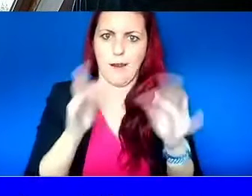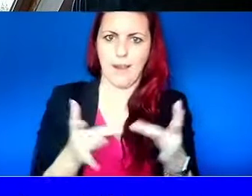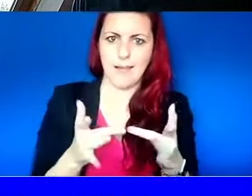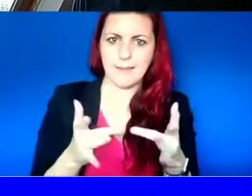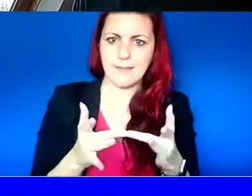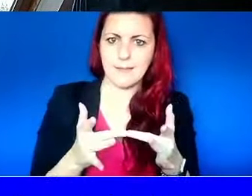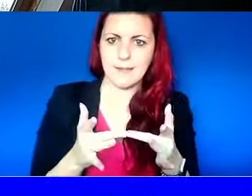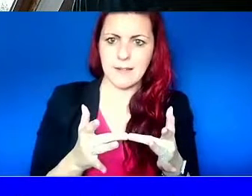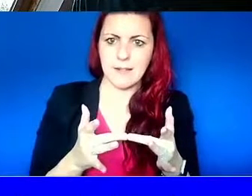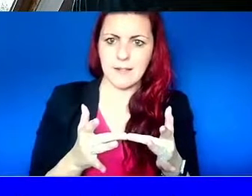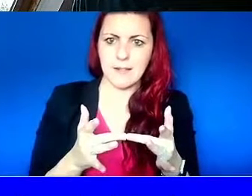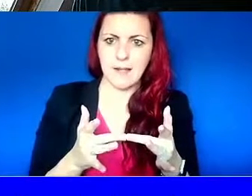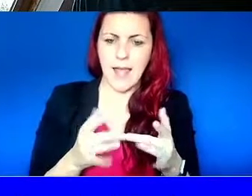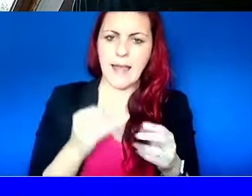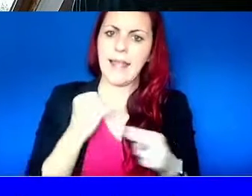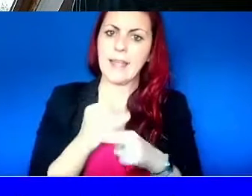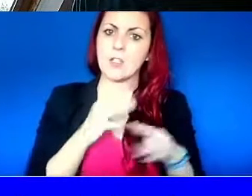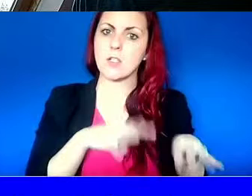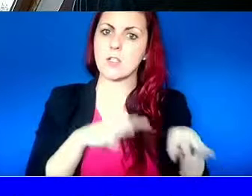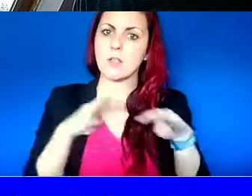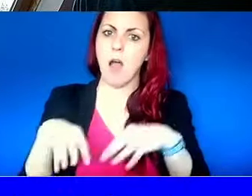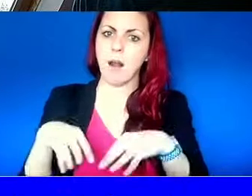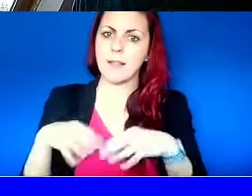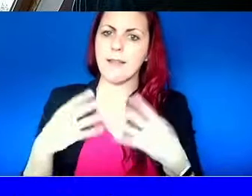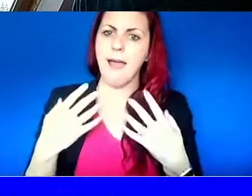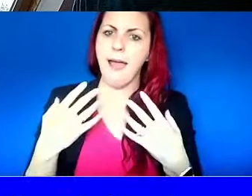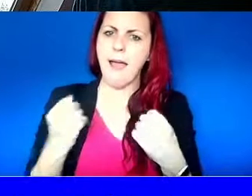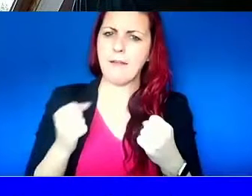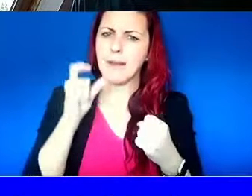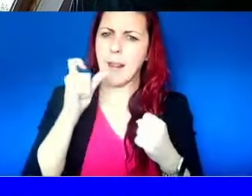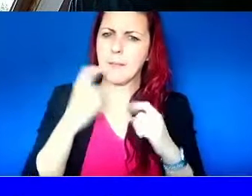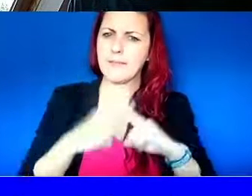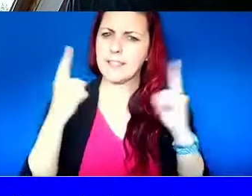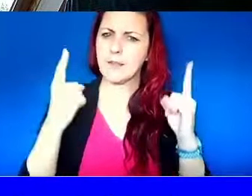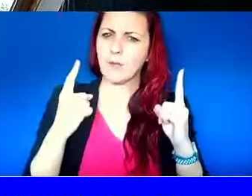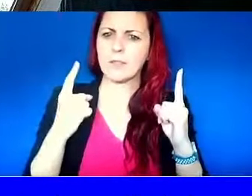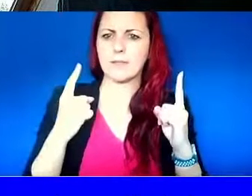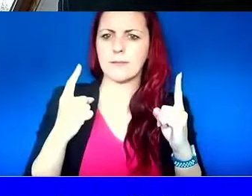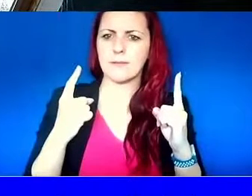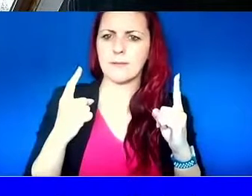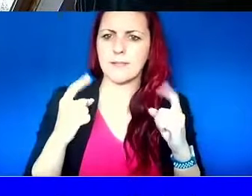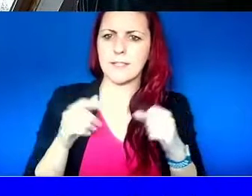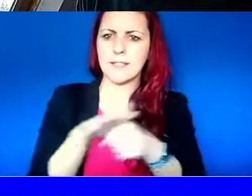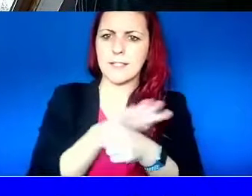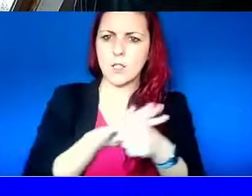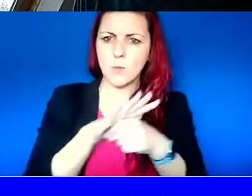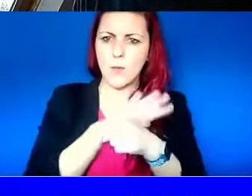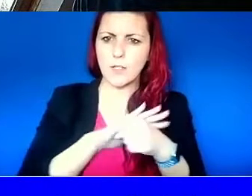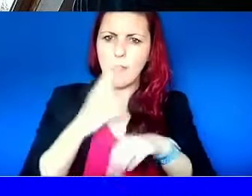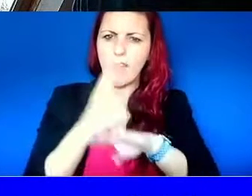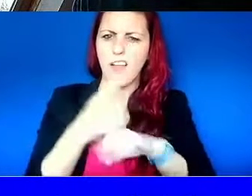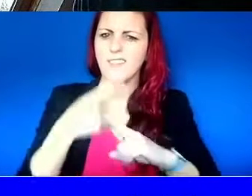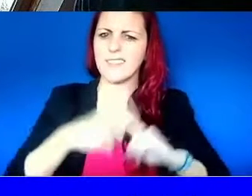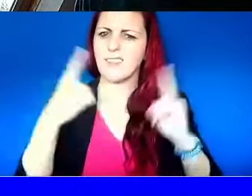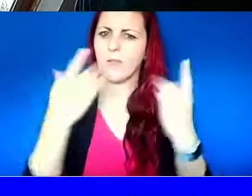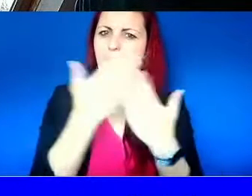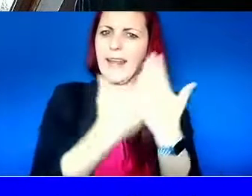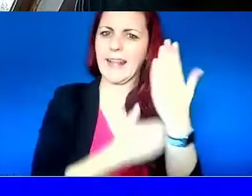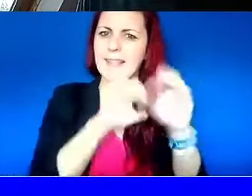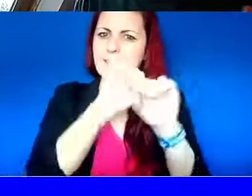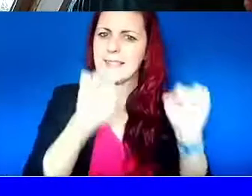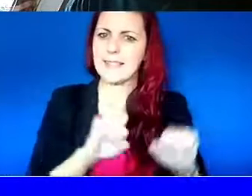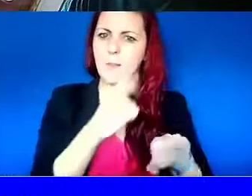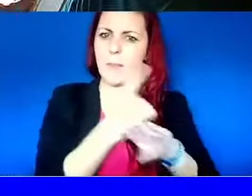introduced. And in Scotland, they're in a slightly different place. As people will probably know, it's a very different legal system there. But actually